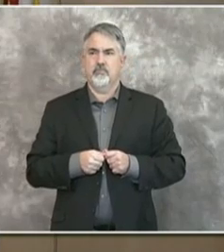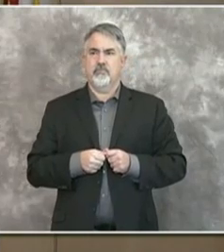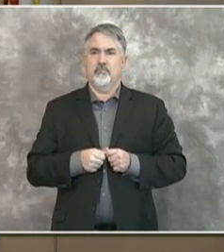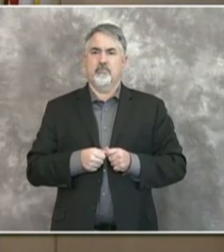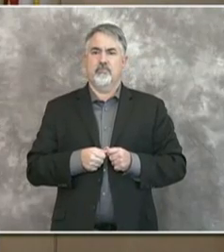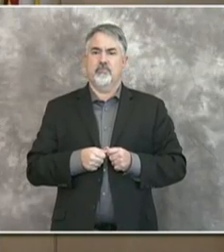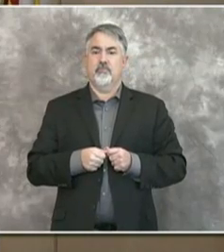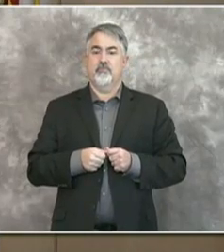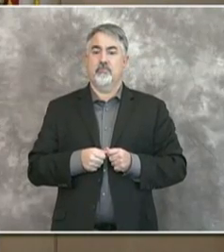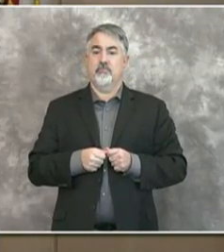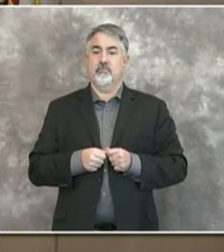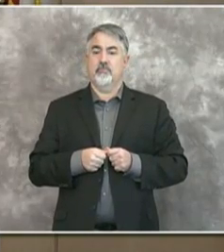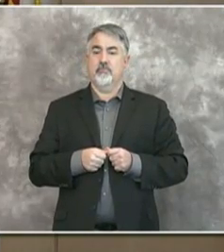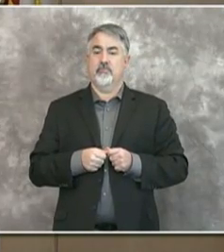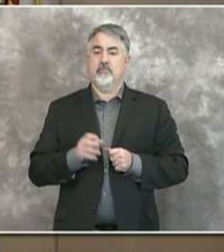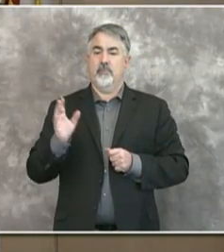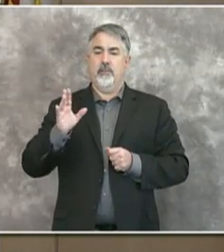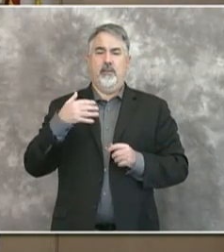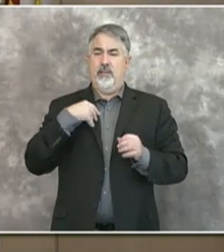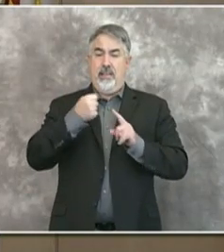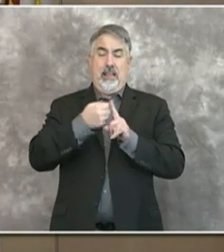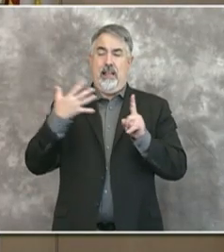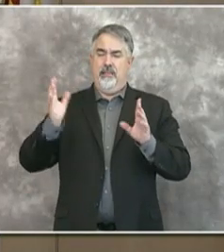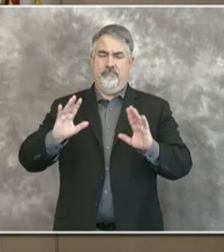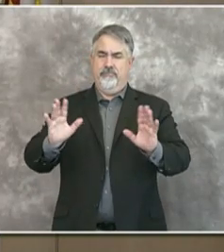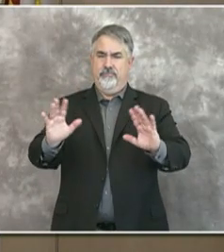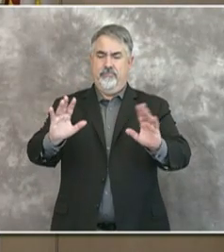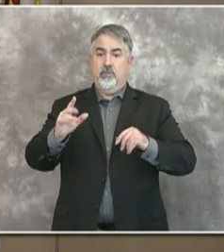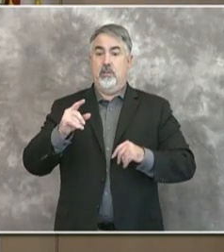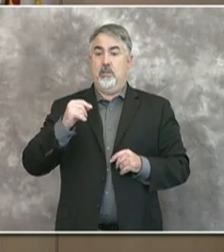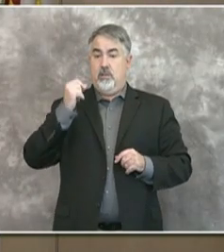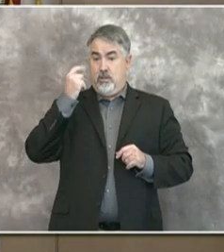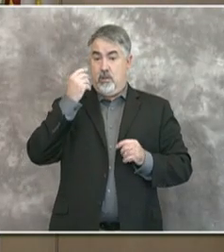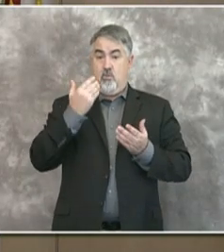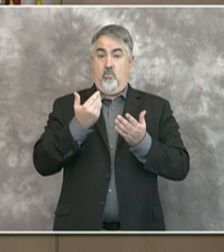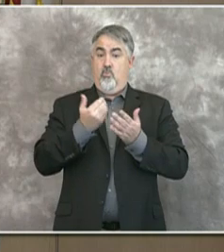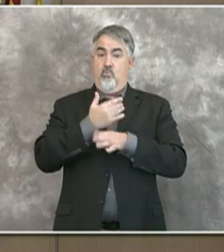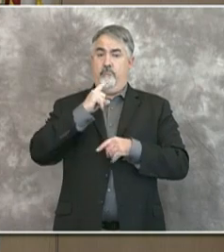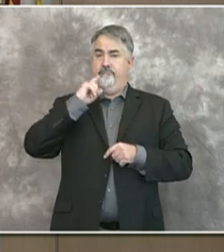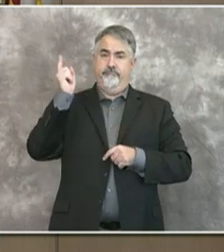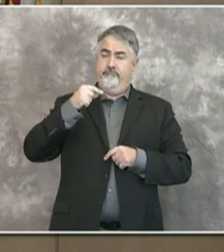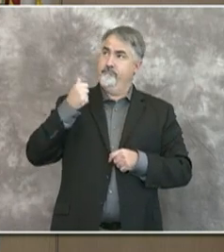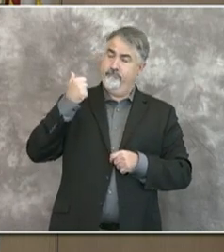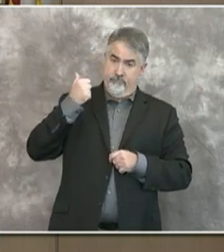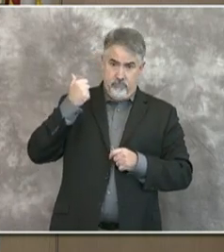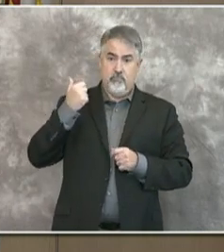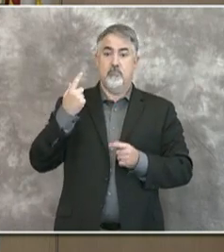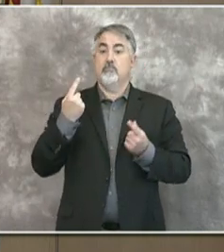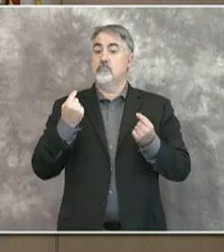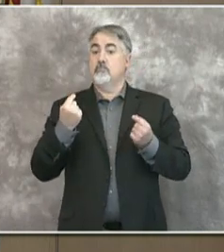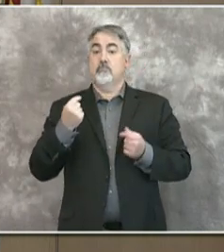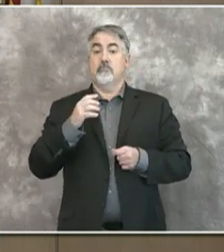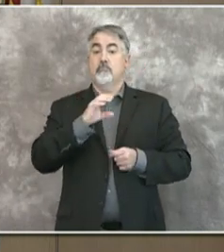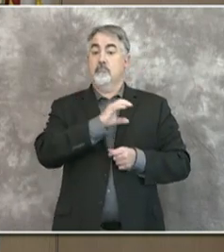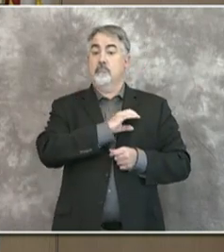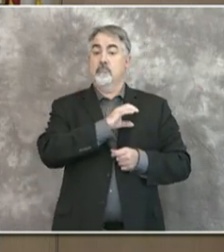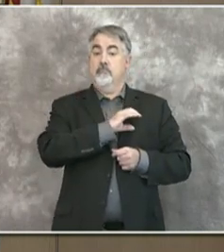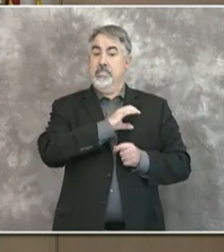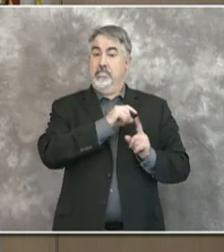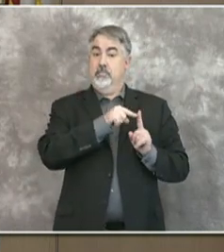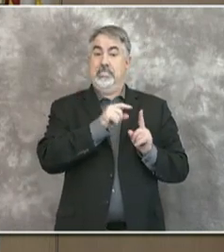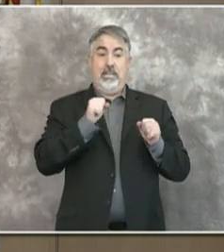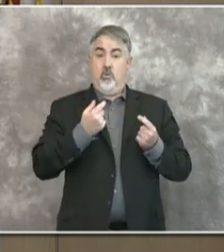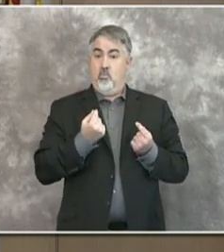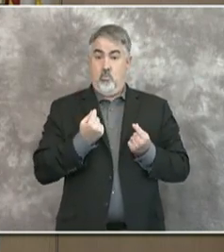Not a long explanation, but given this is a new order, what our law enforcement, particularly the Sheriff's Department, is doing is handing